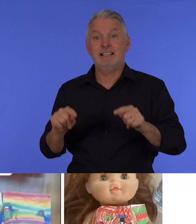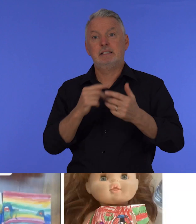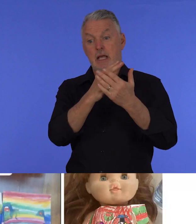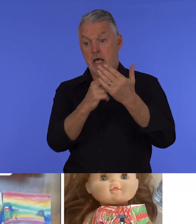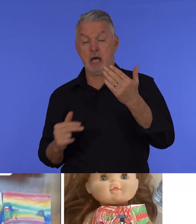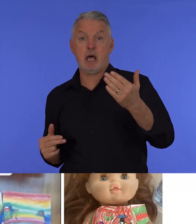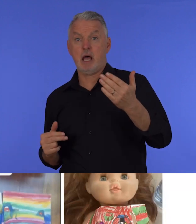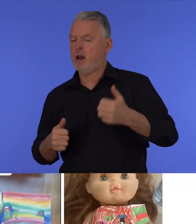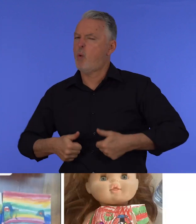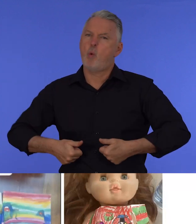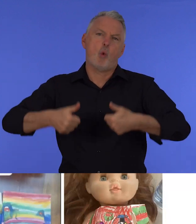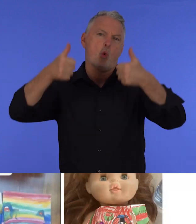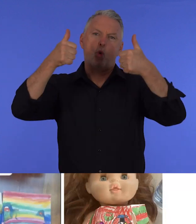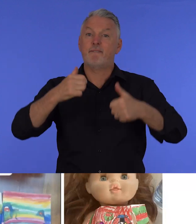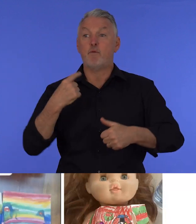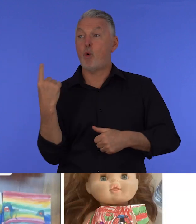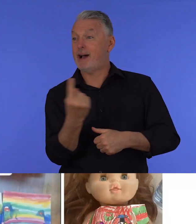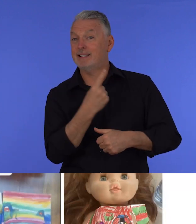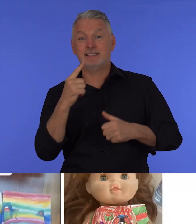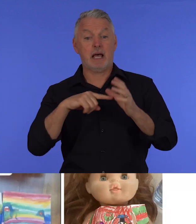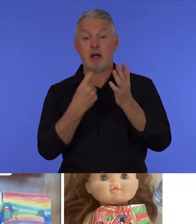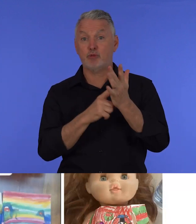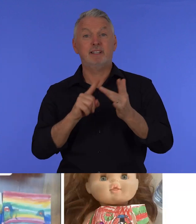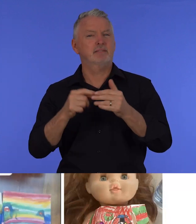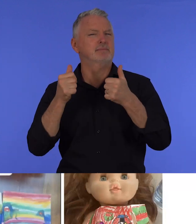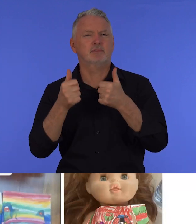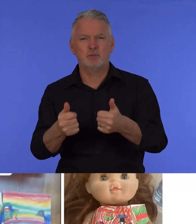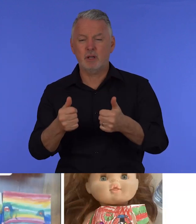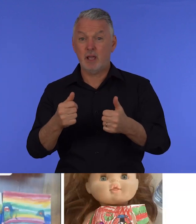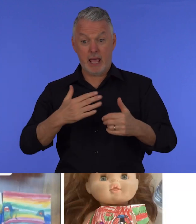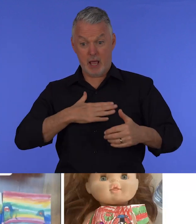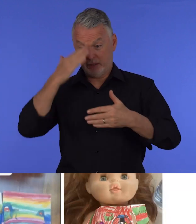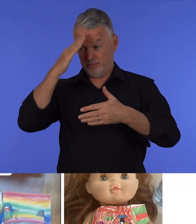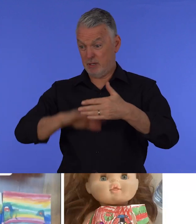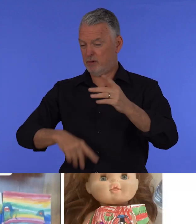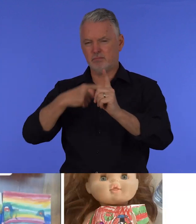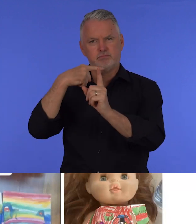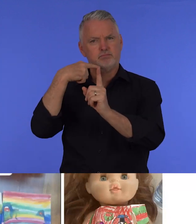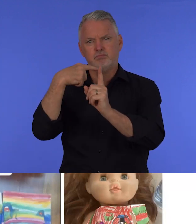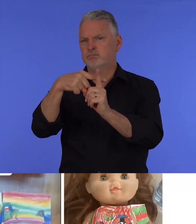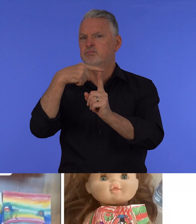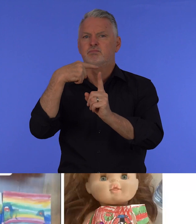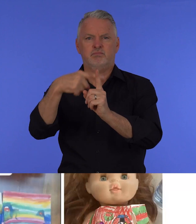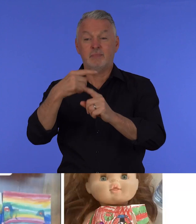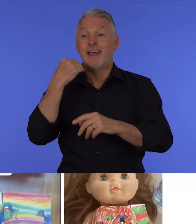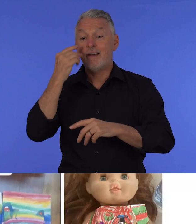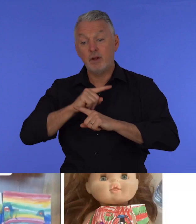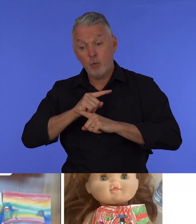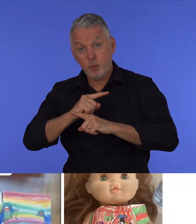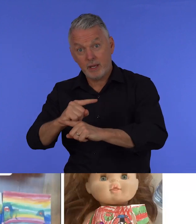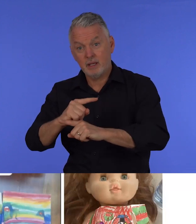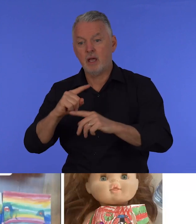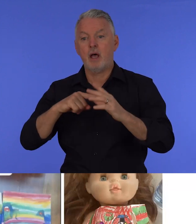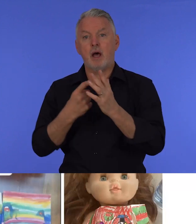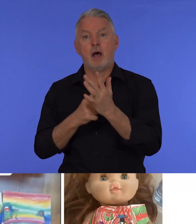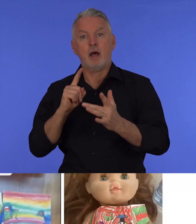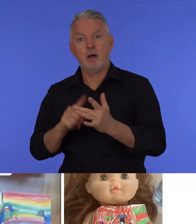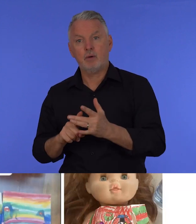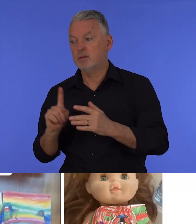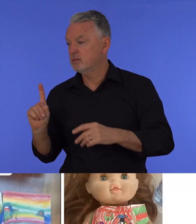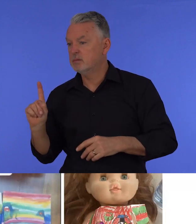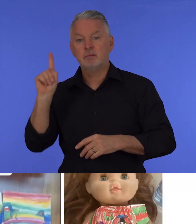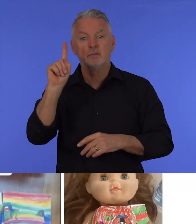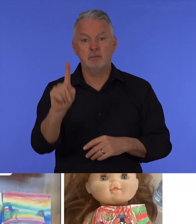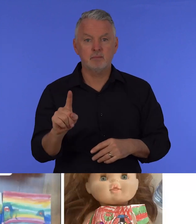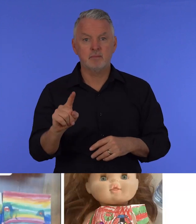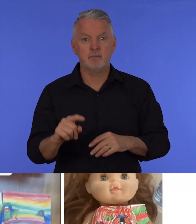of different disabilities. But this has been really amazing for us, and we've had a really positive experience